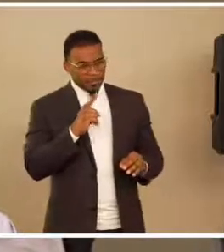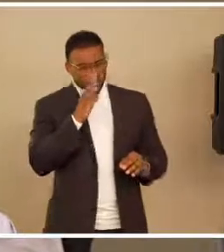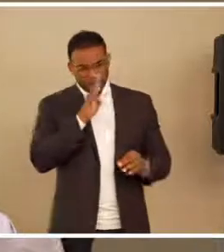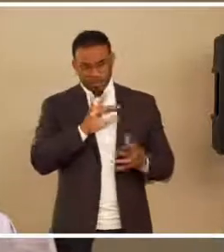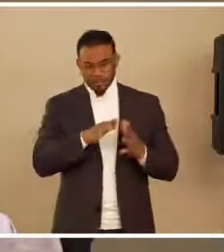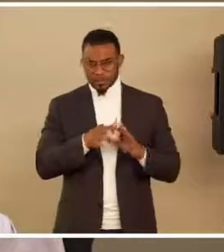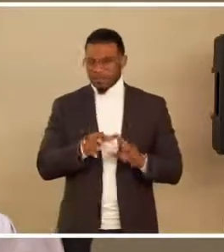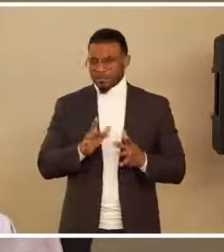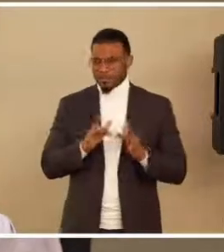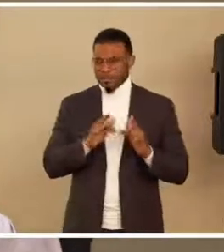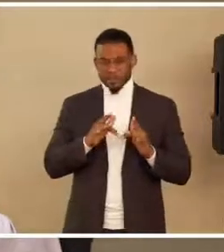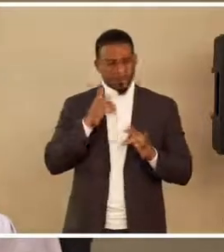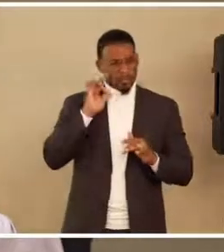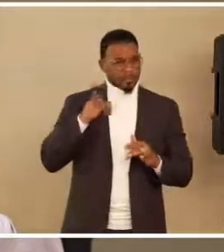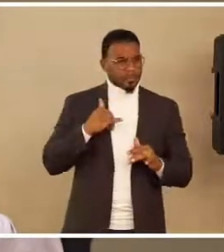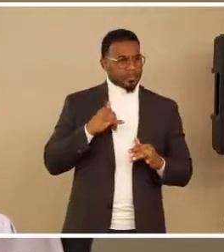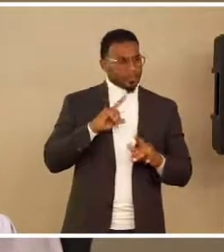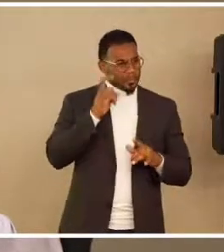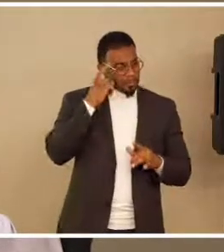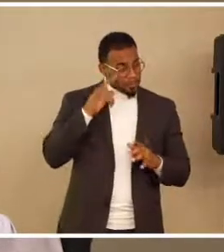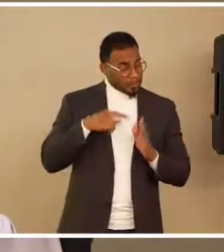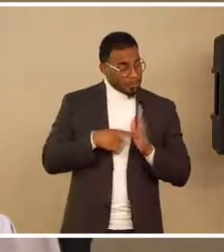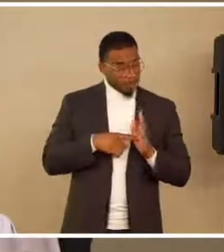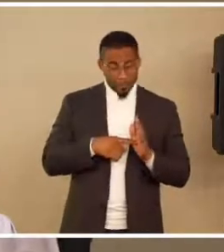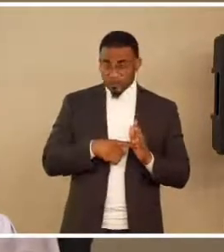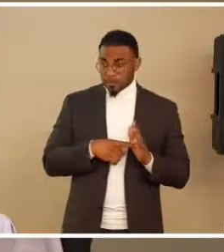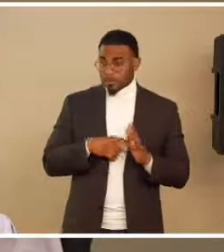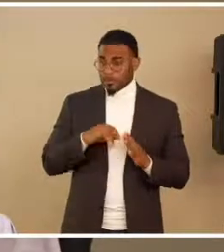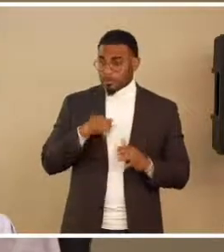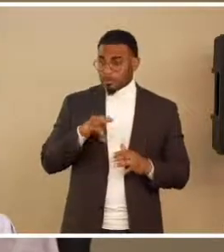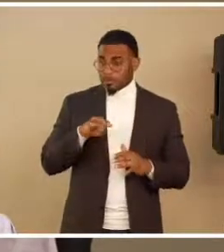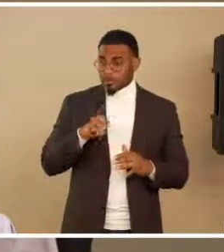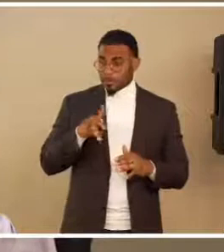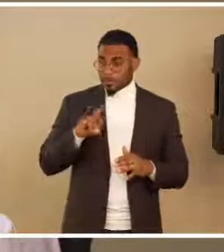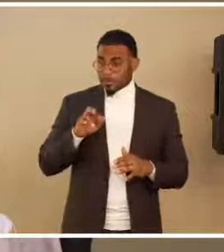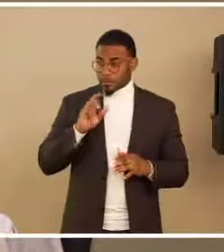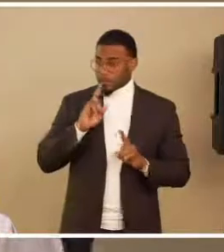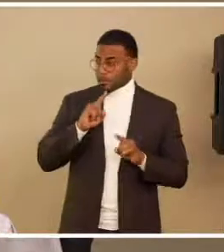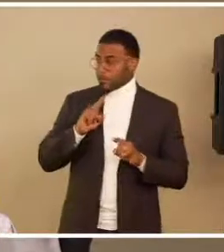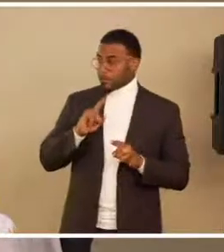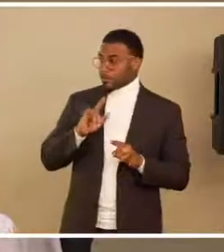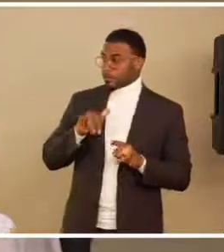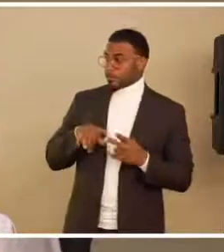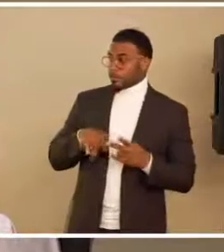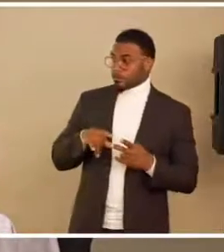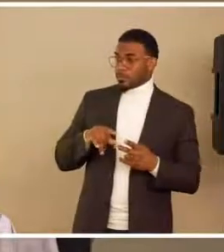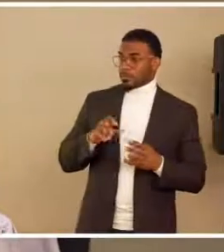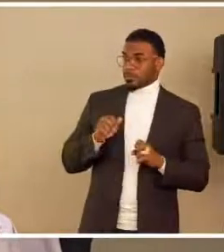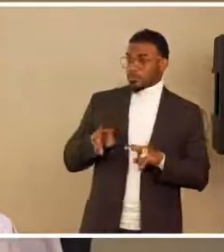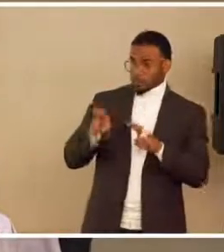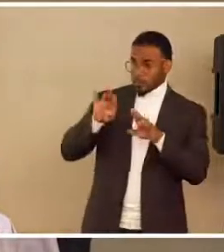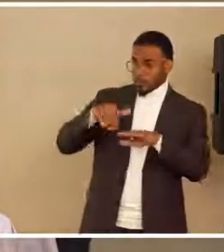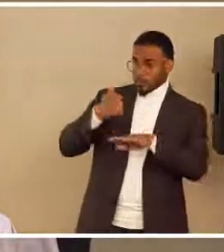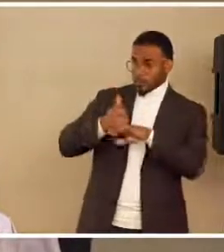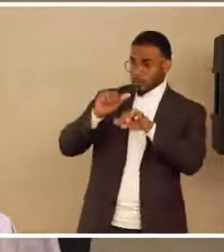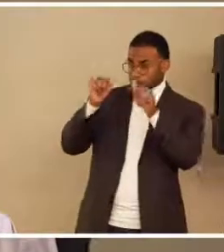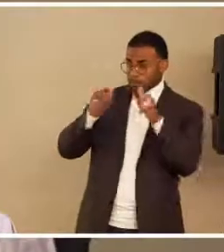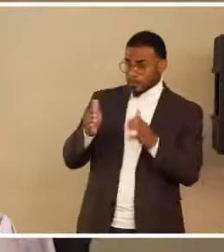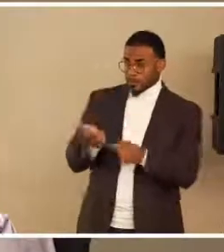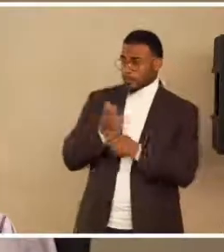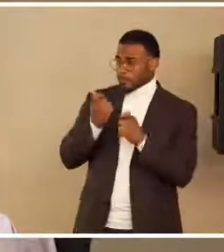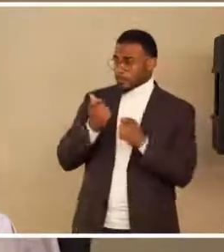still useful for our government. Like, for example, Josephine Baker just entered the Panthéon, which is a monument that celebrates